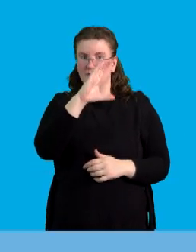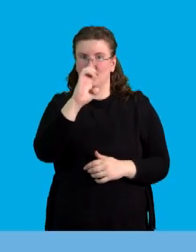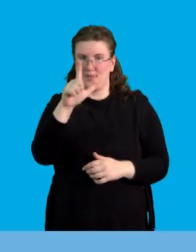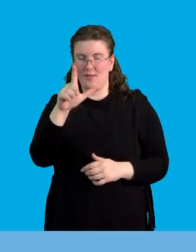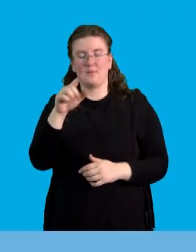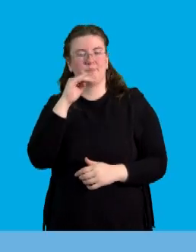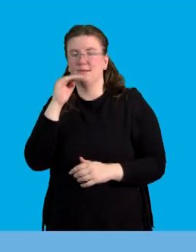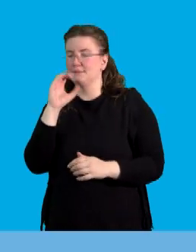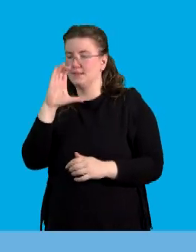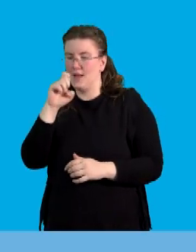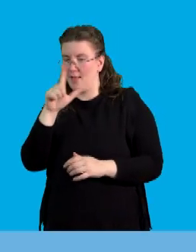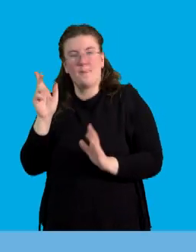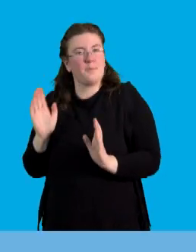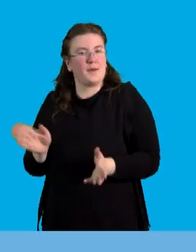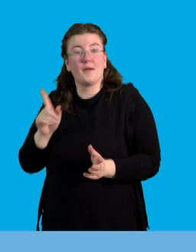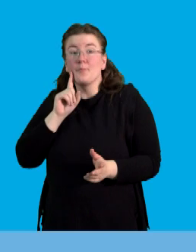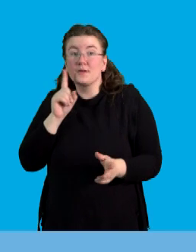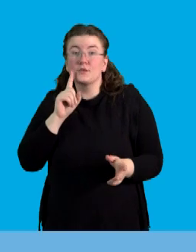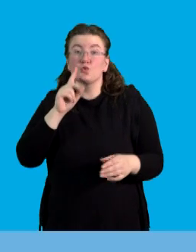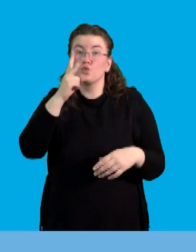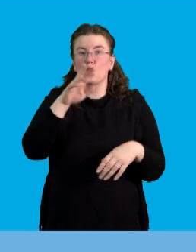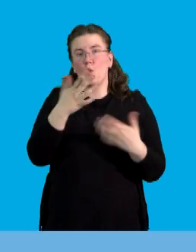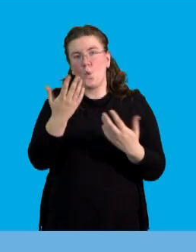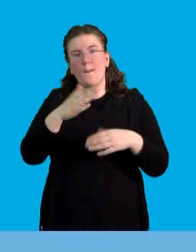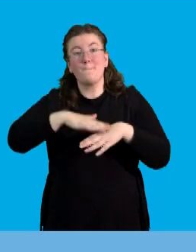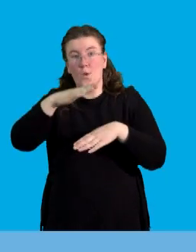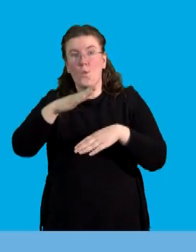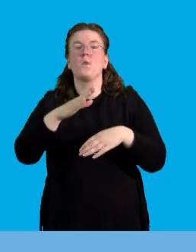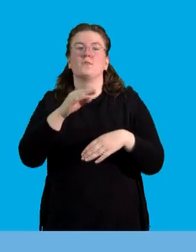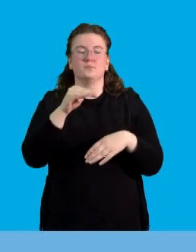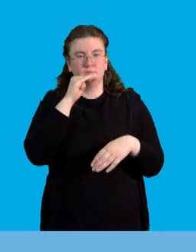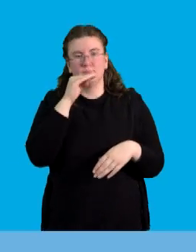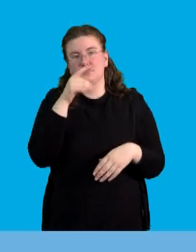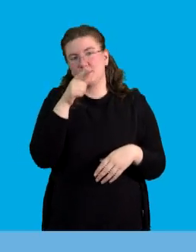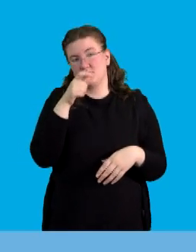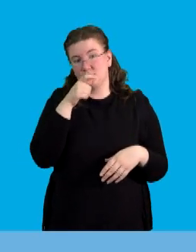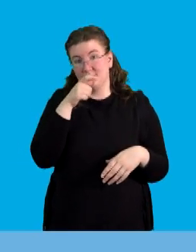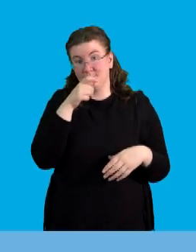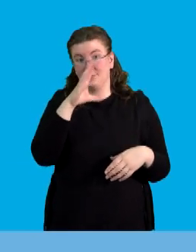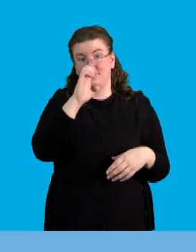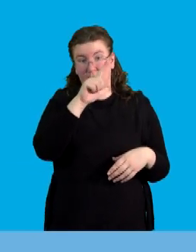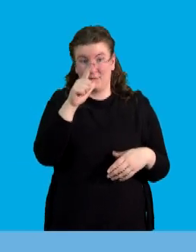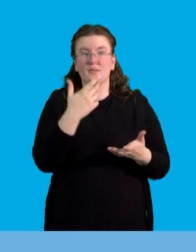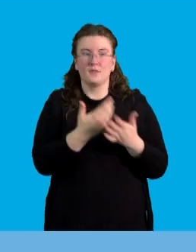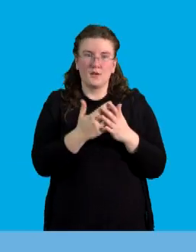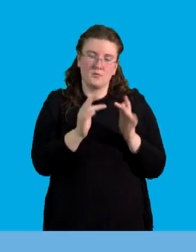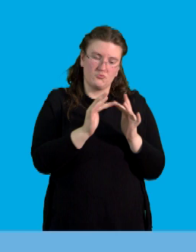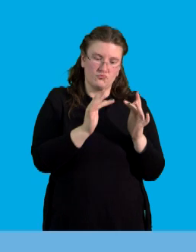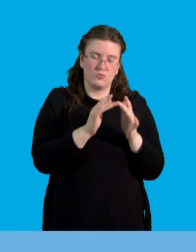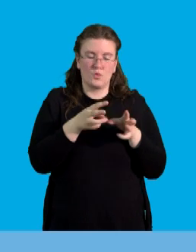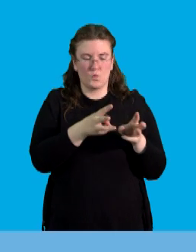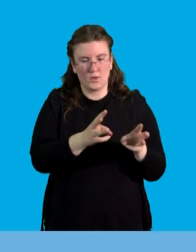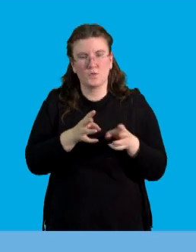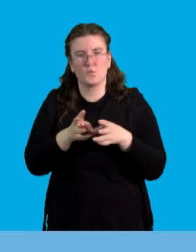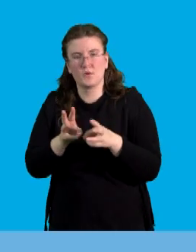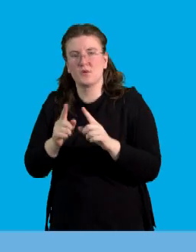cell, it's just a cell. And then cells may be connected to one another in different ways in order to form a battery.